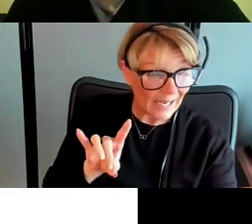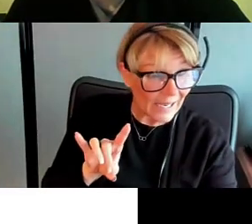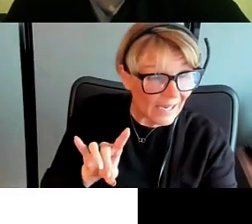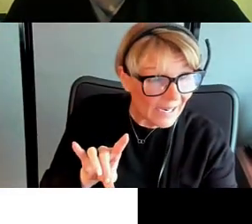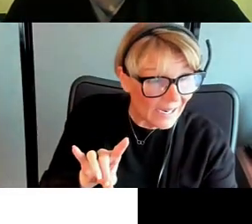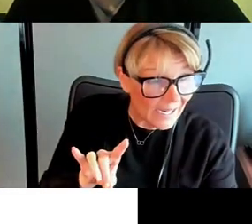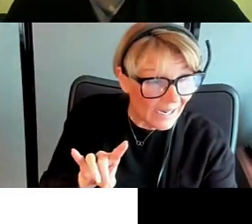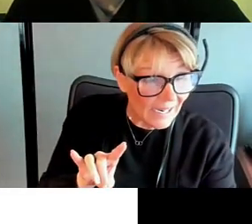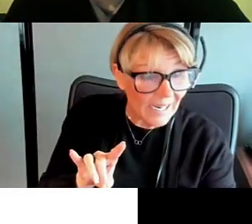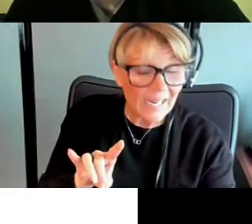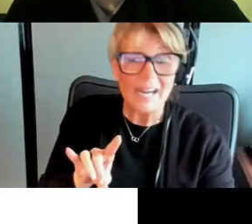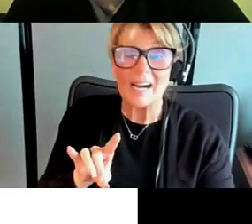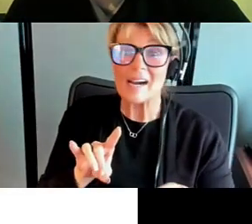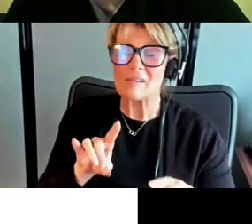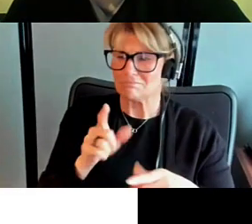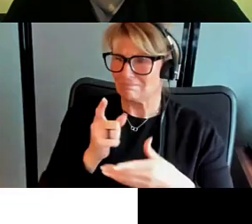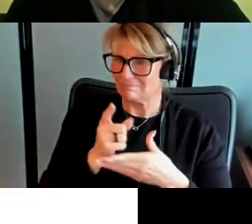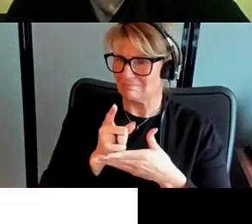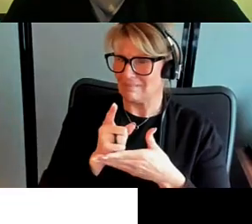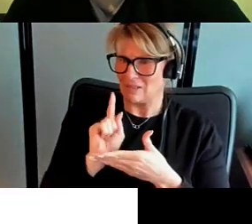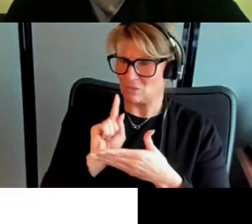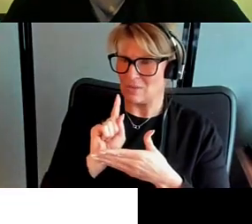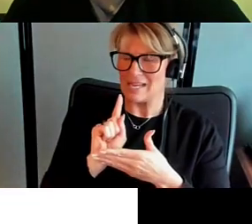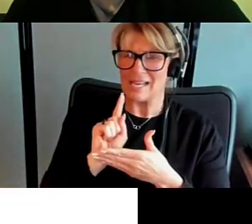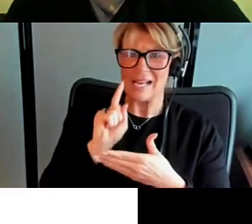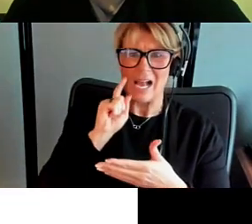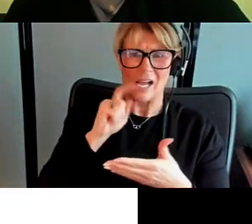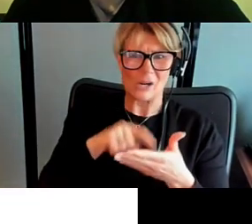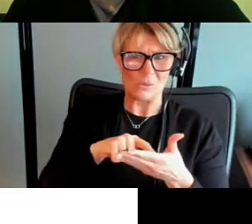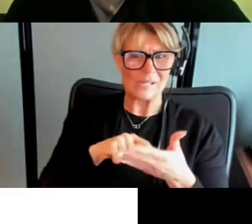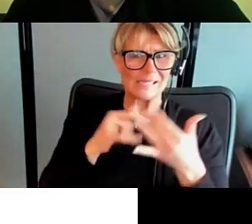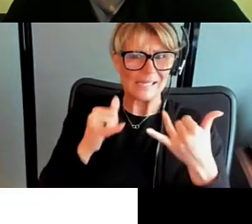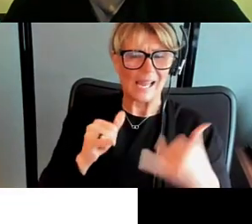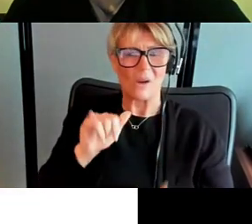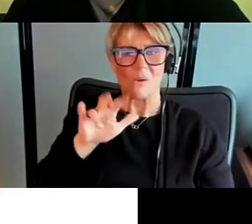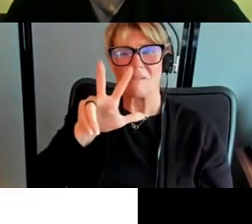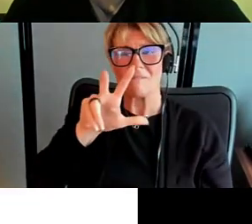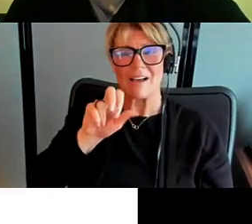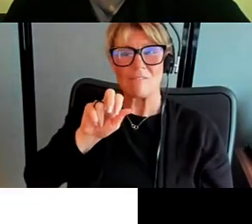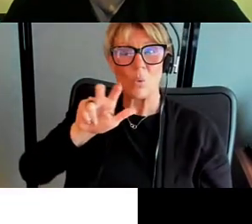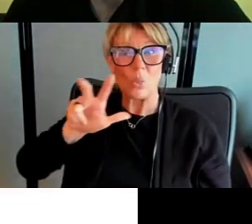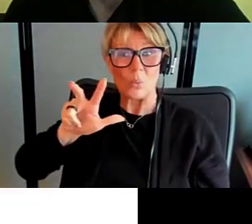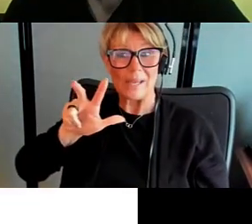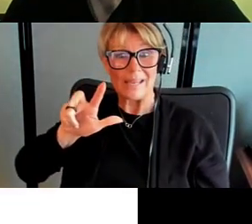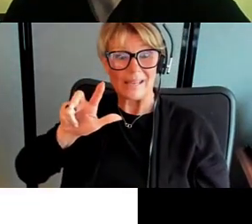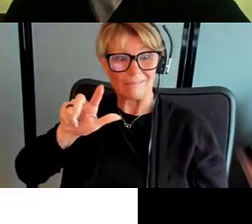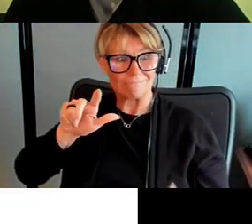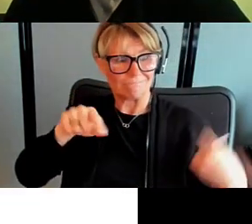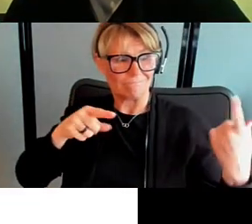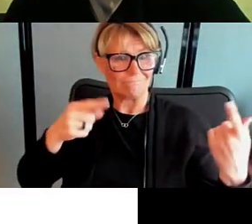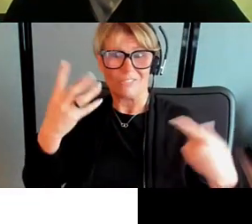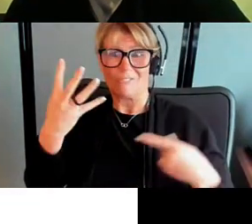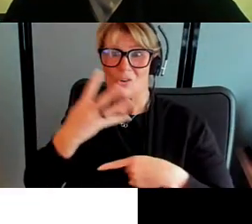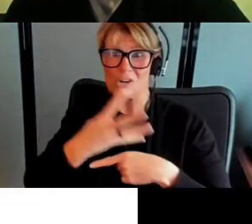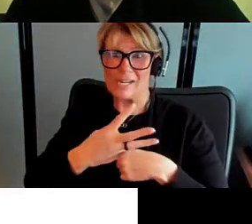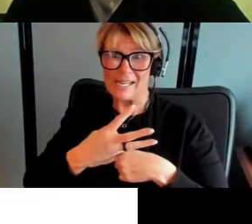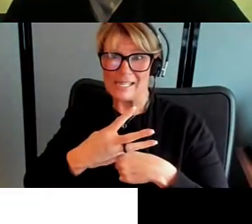project somewhere else today. I had to update the stats. So 503 in 4 days. So I